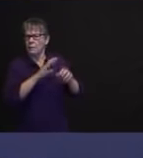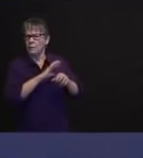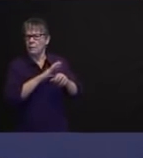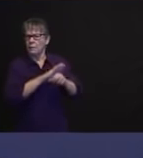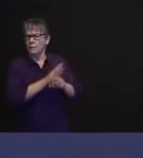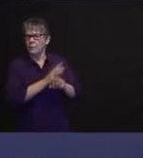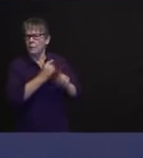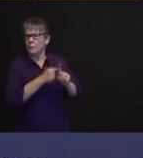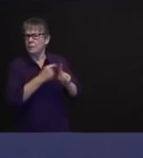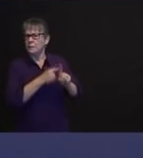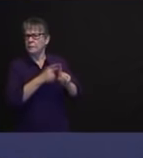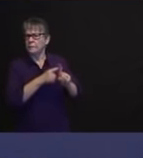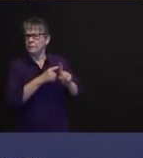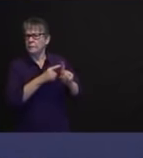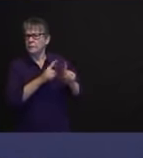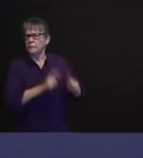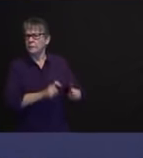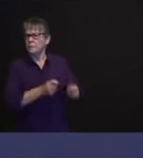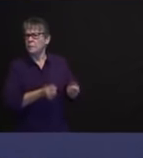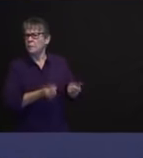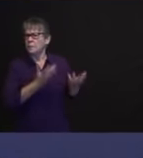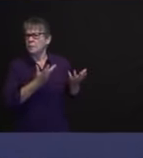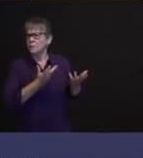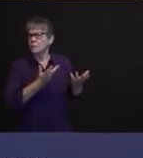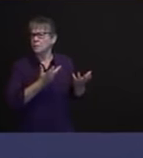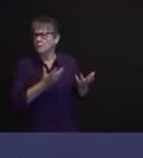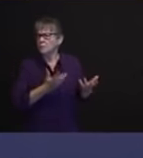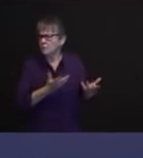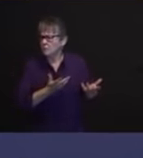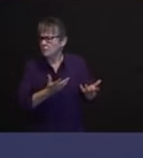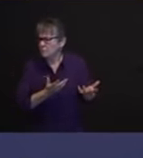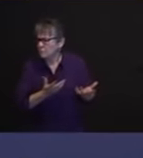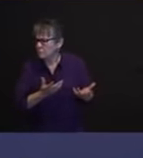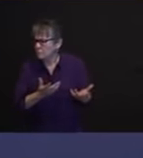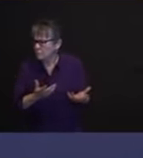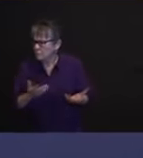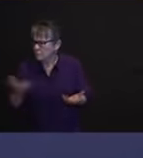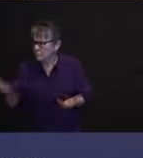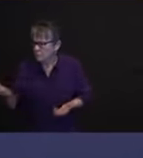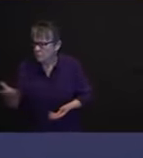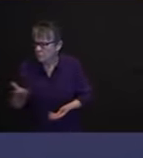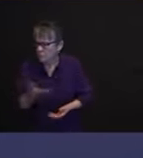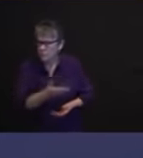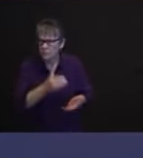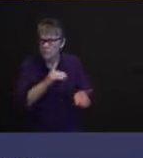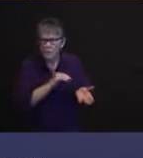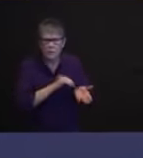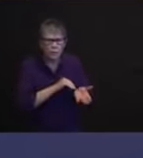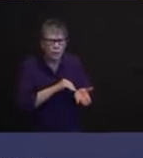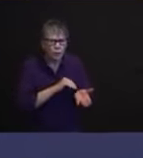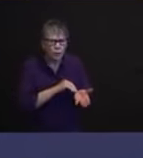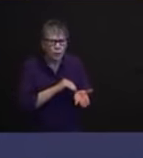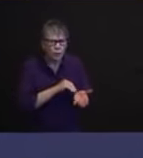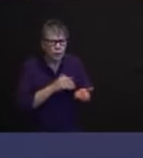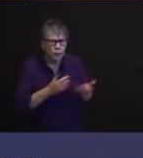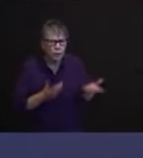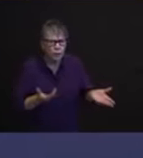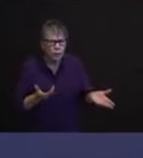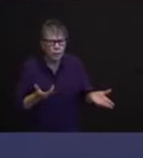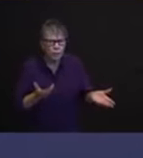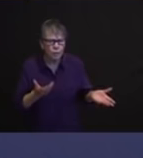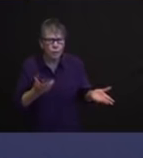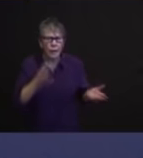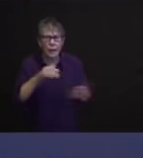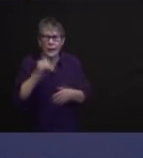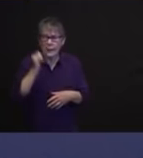Ed, why don't you kick us off with the paradox we've discussed here before with the spot positivity rate, which continues to be sticky high,